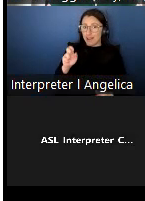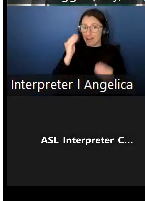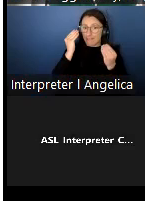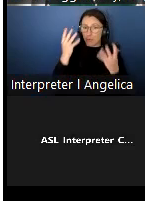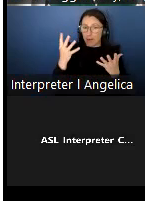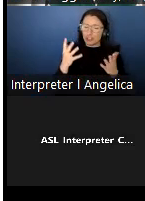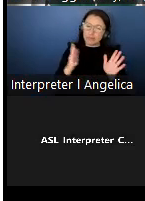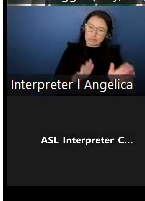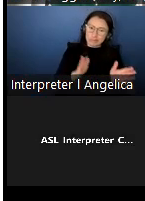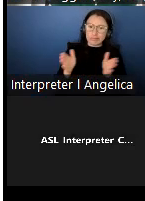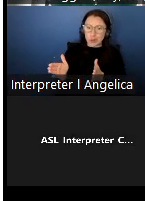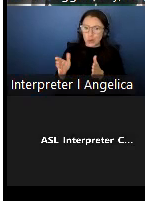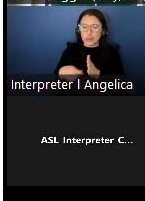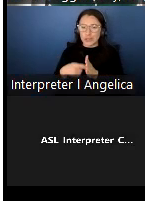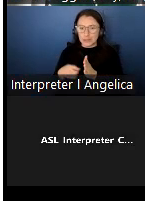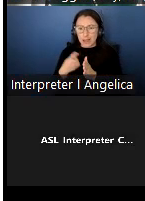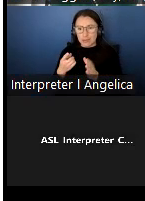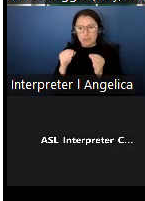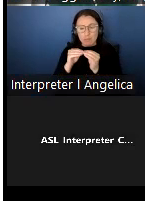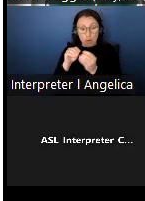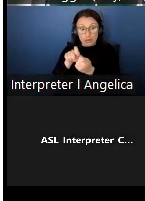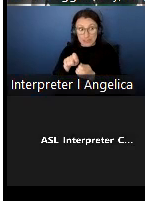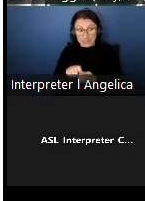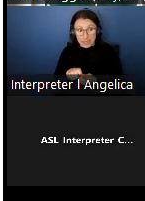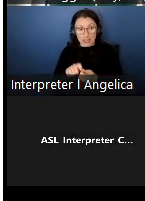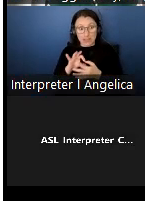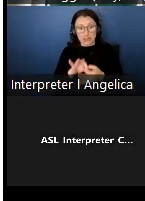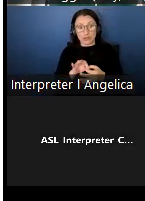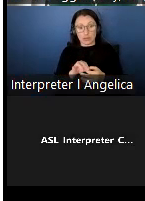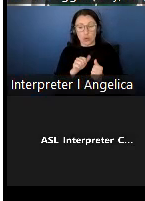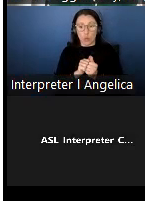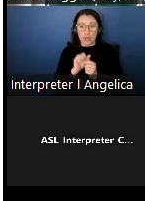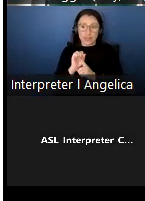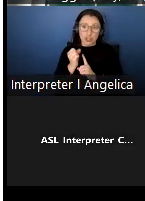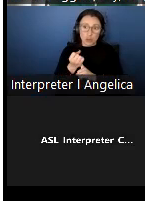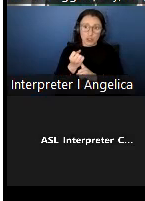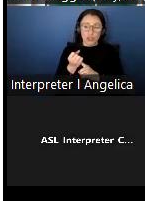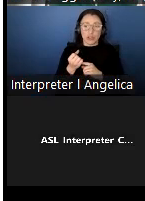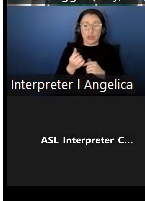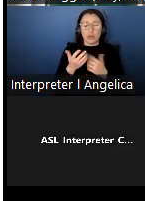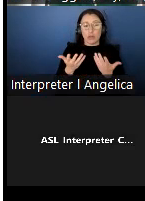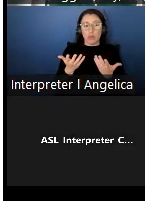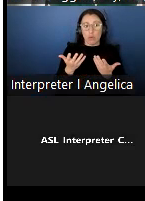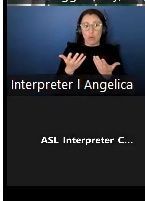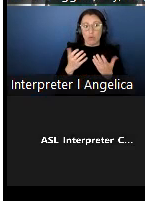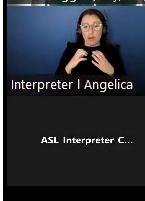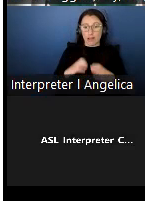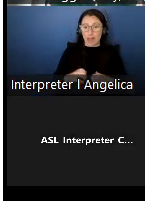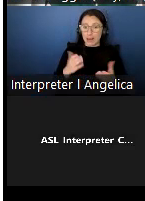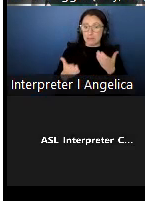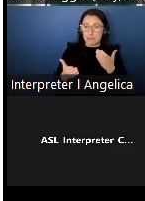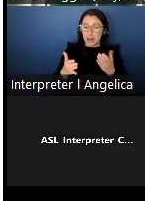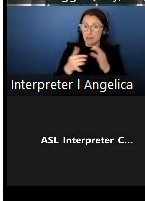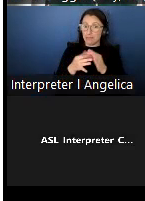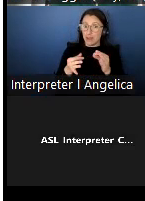more sense once we're discussing more details about the situation, or a client might mention something that